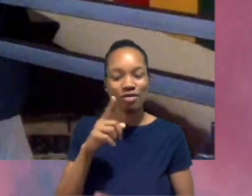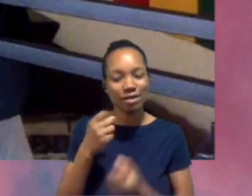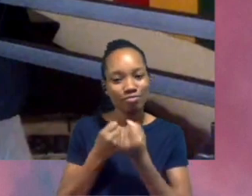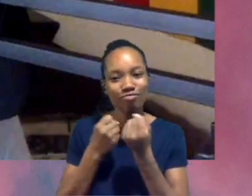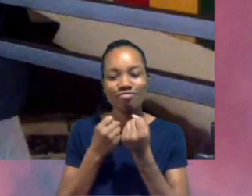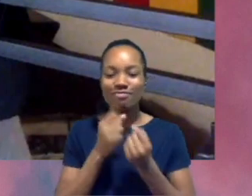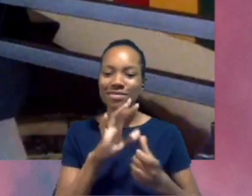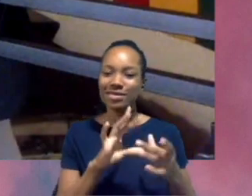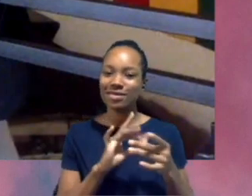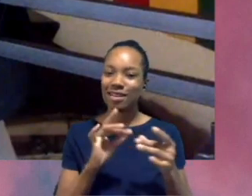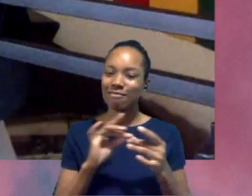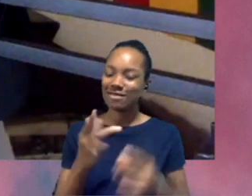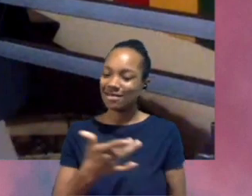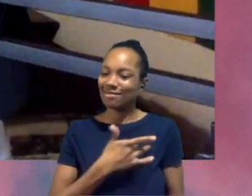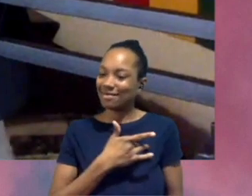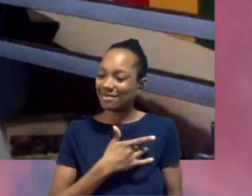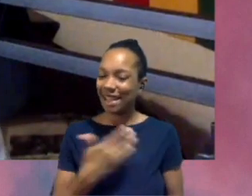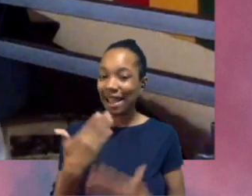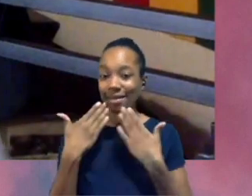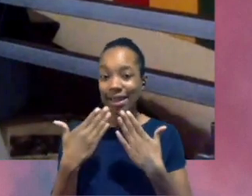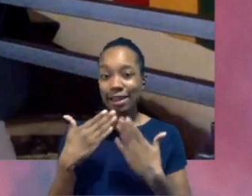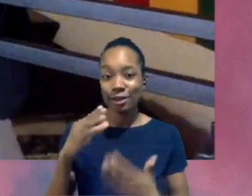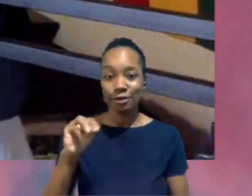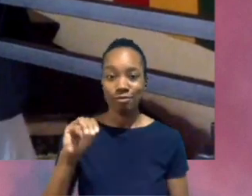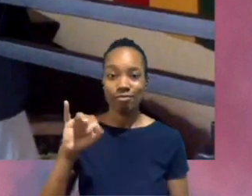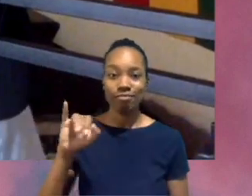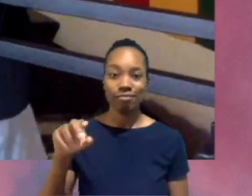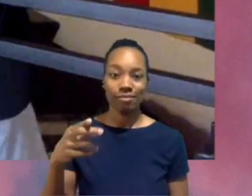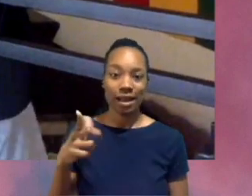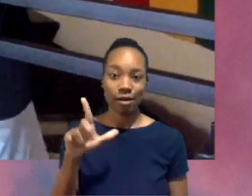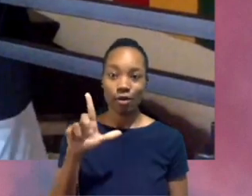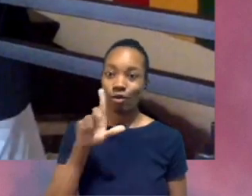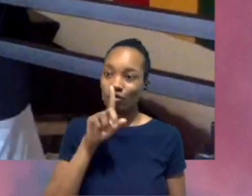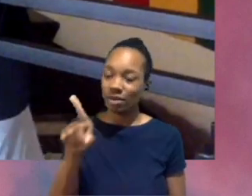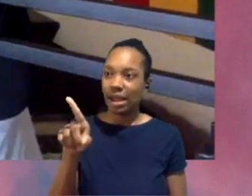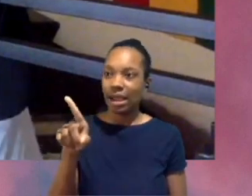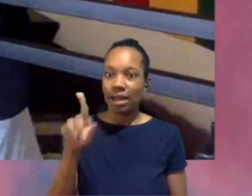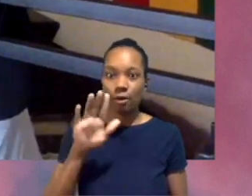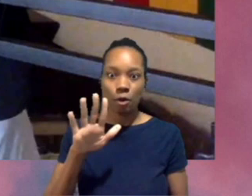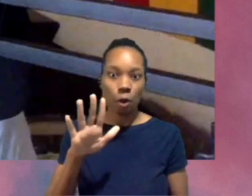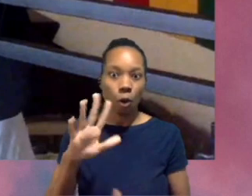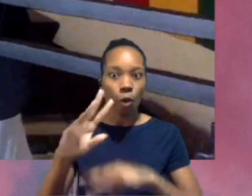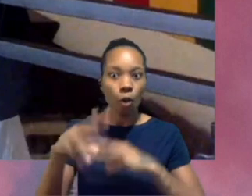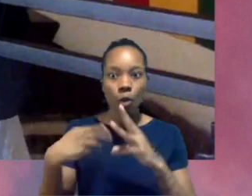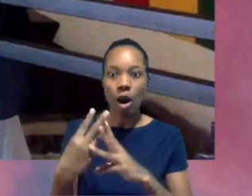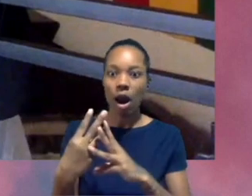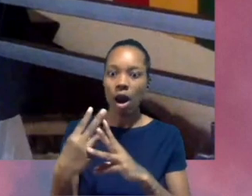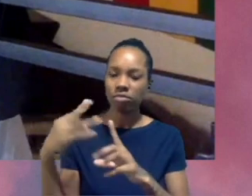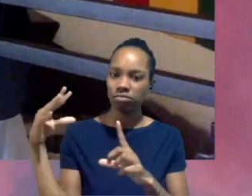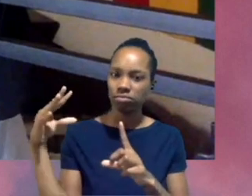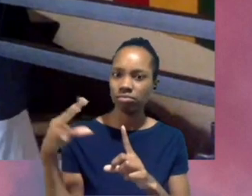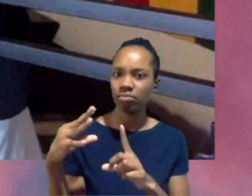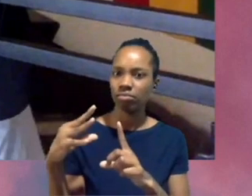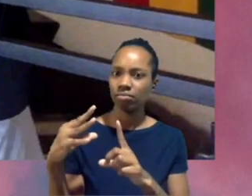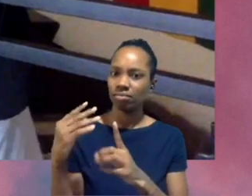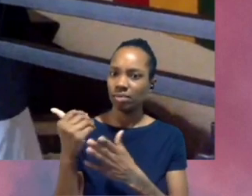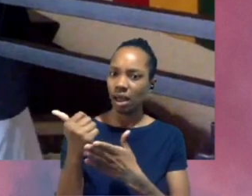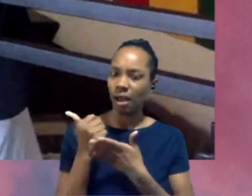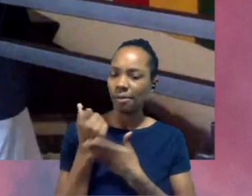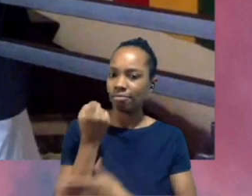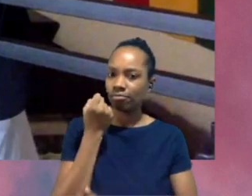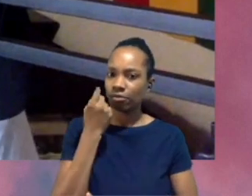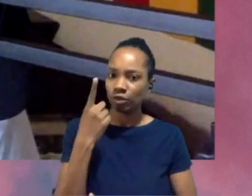Thank you, Michael, for bringing us into that world so vividly and telling a story that could be so tragic and so beautiful, right?